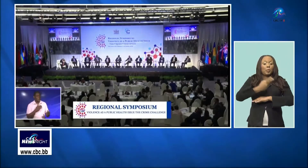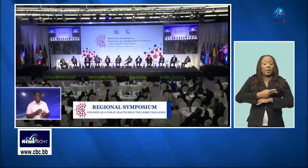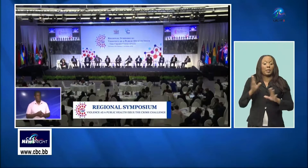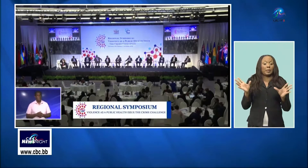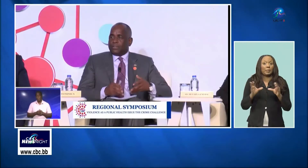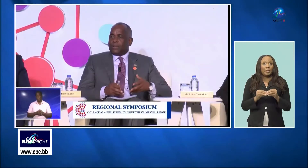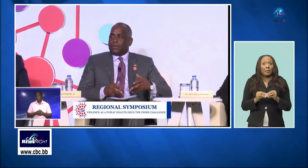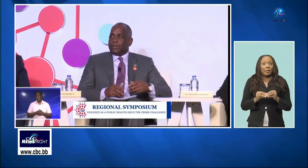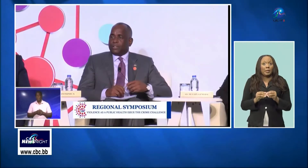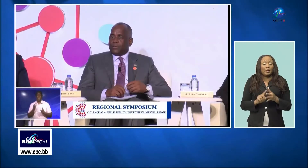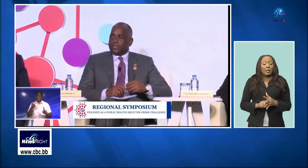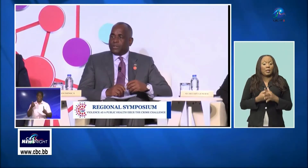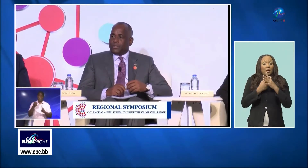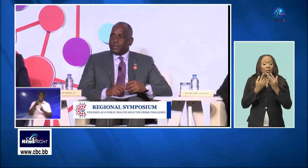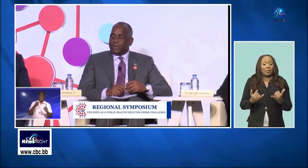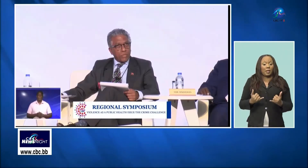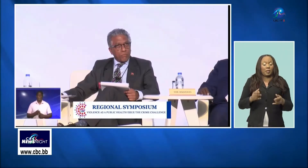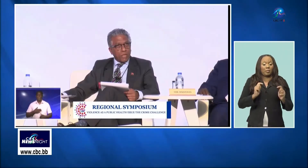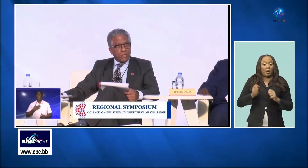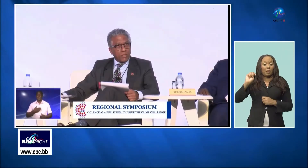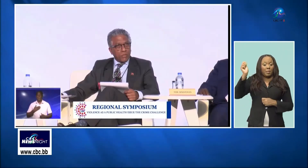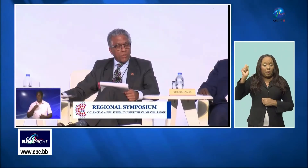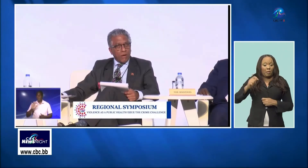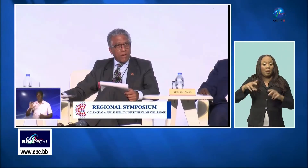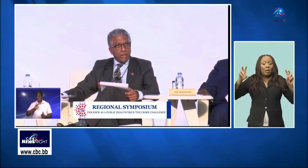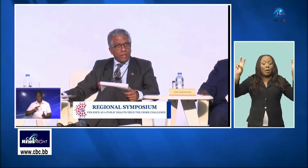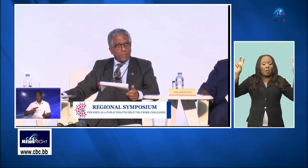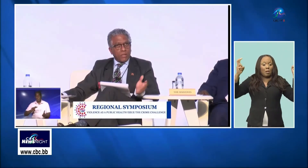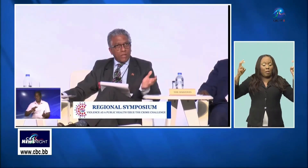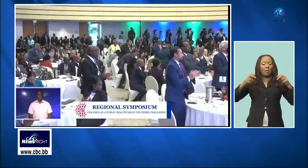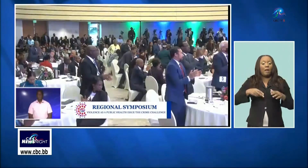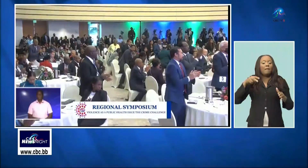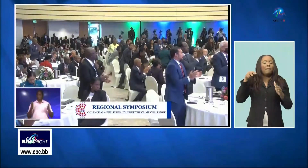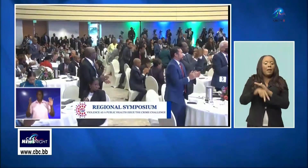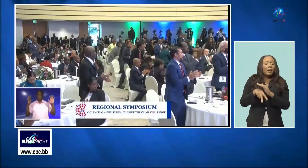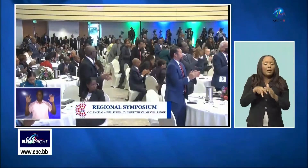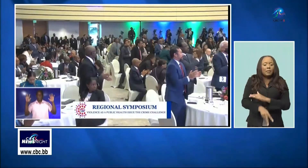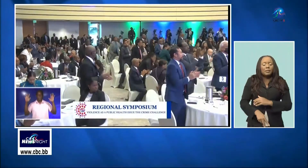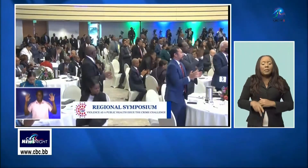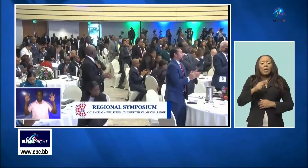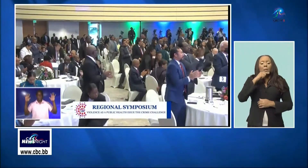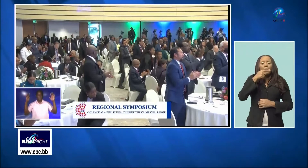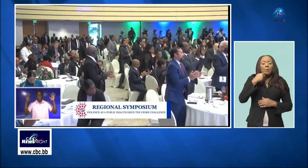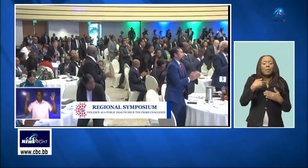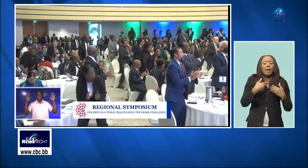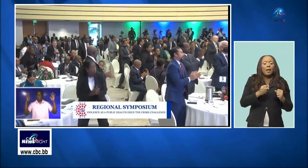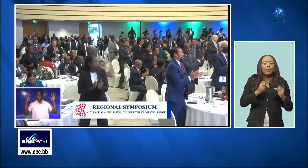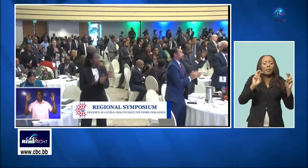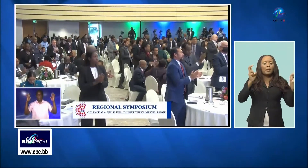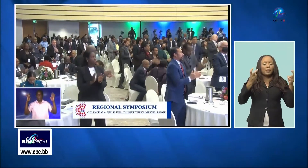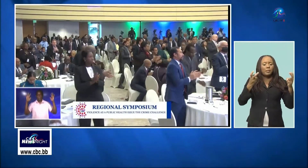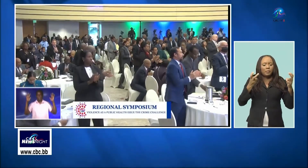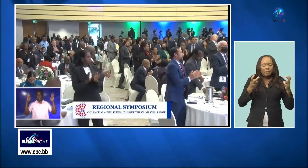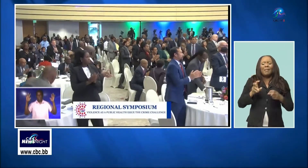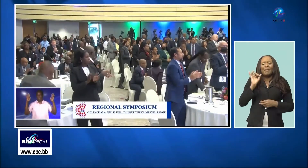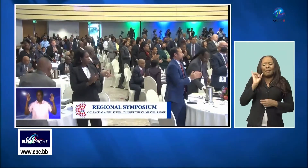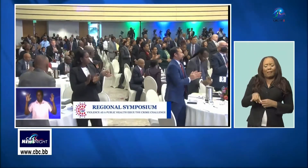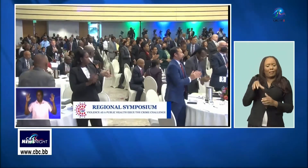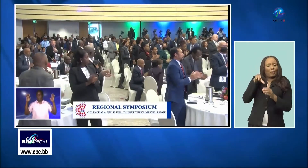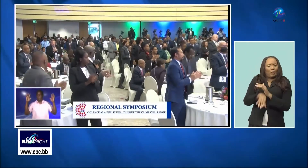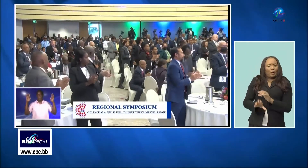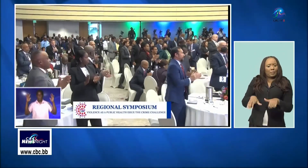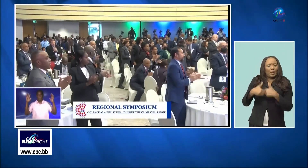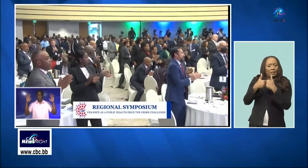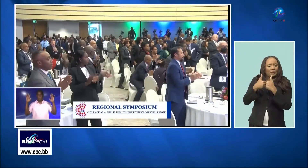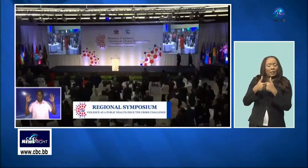and Tobago and is being held under the theme Violence as a Public Health Issue, the Crime Challenge. The Prime Minister revealed